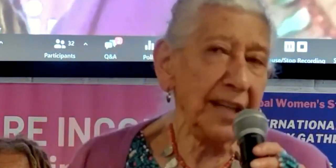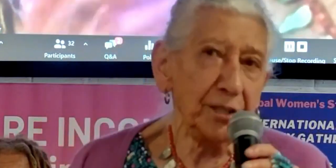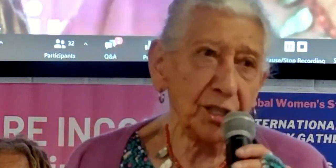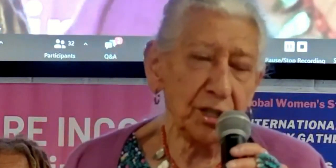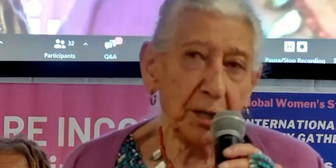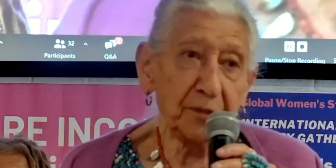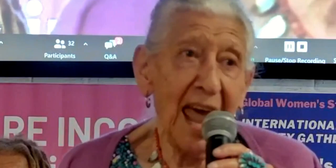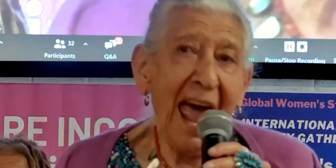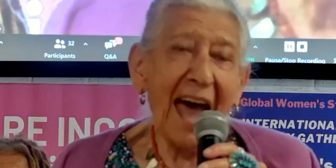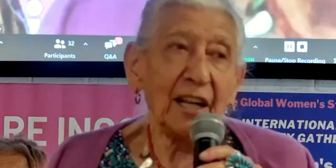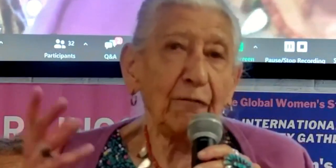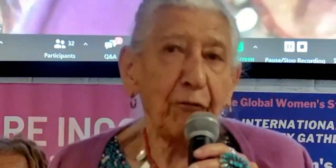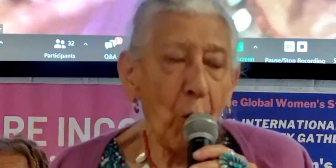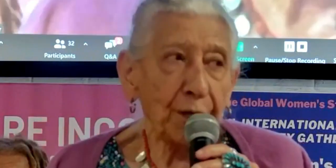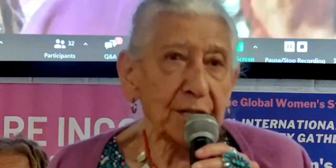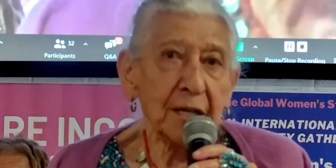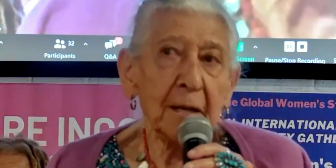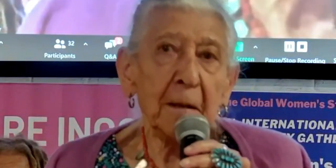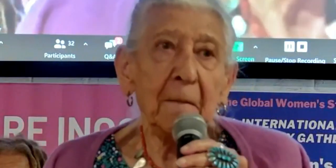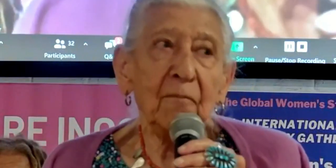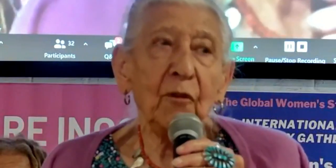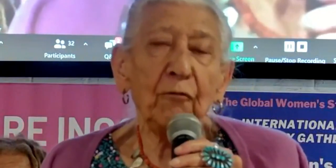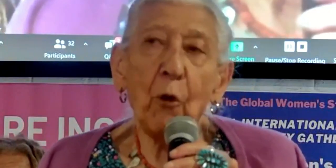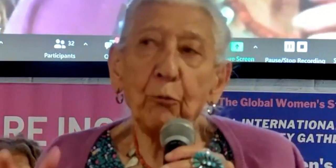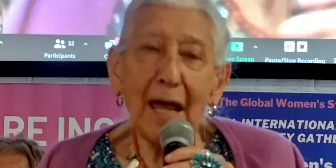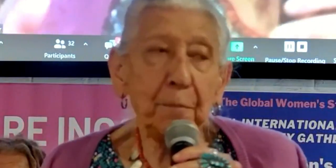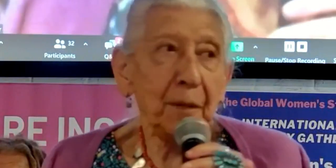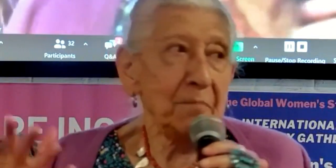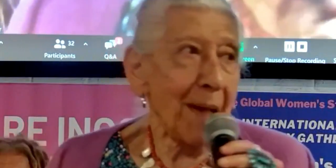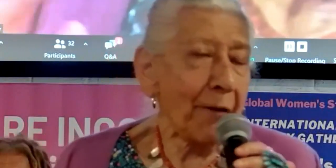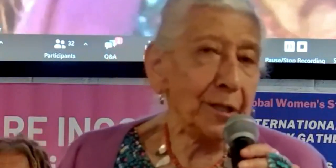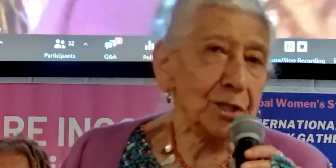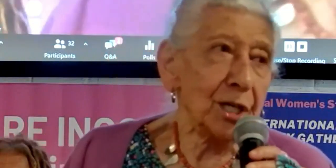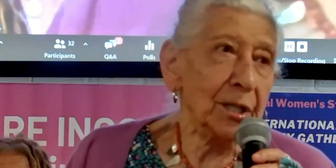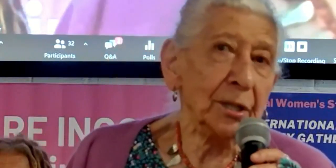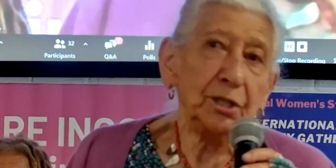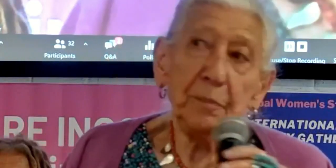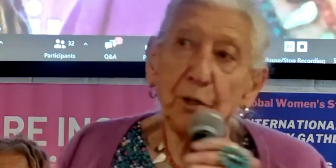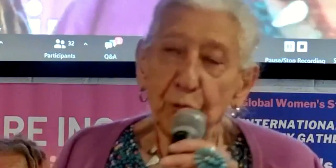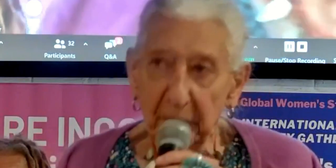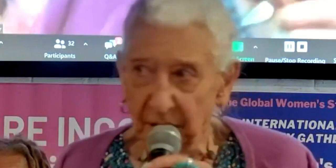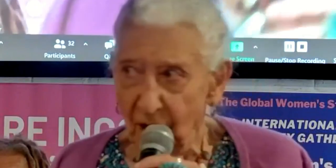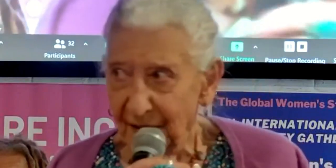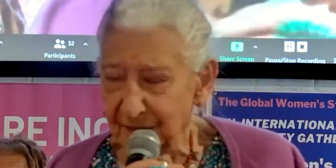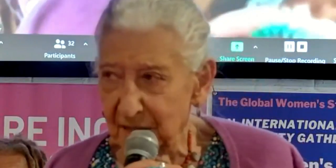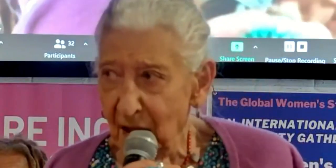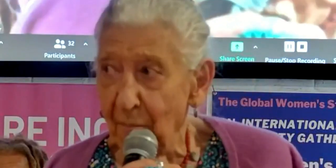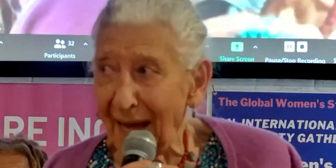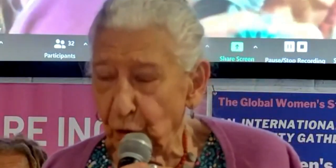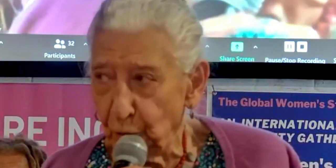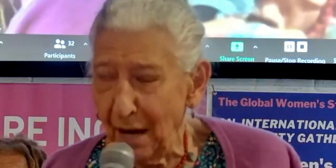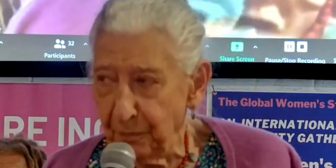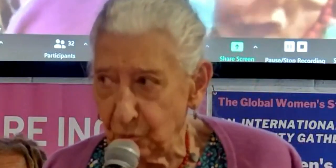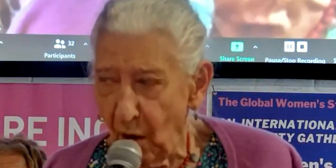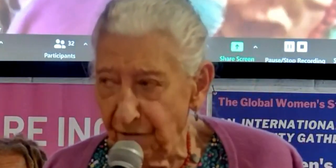violent relationships, and it fought for rape in marriage to be criminalized. A